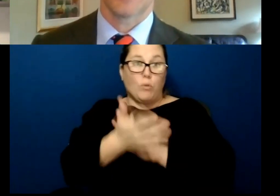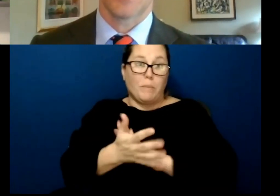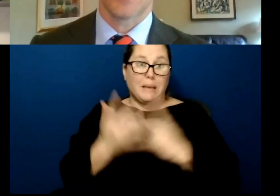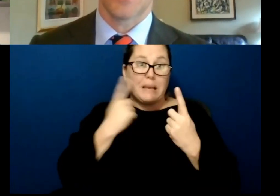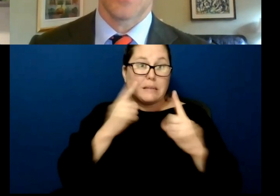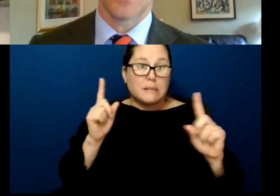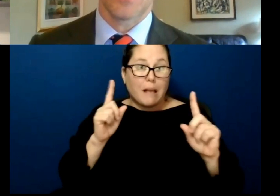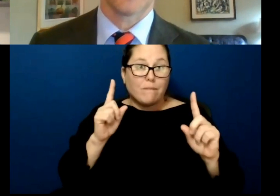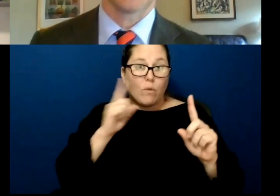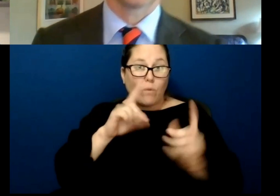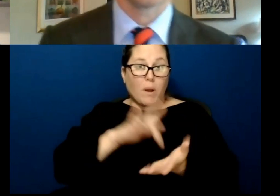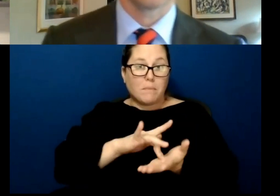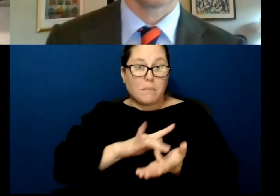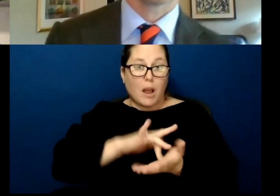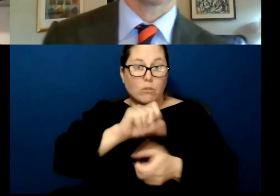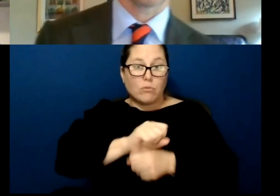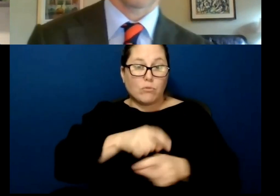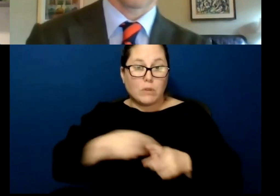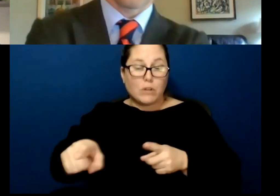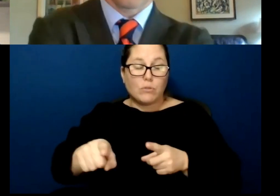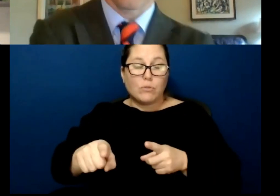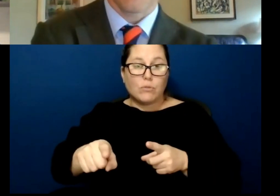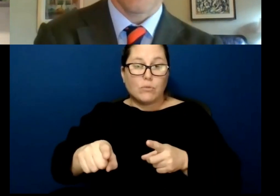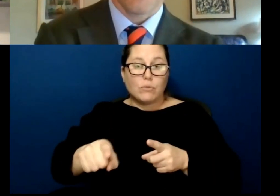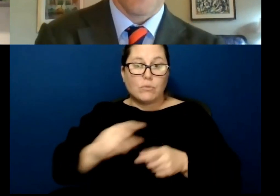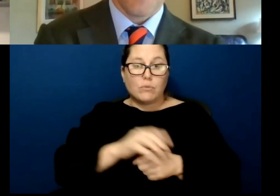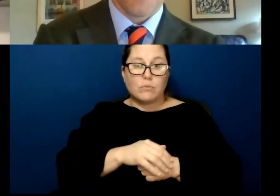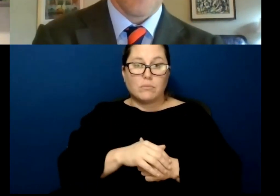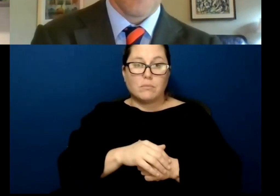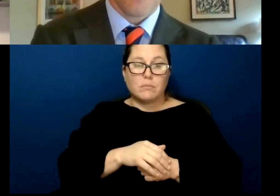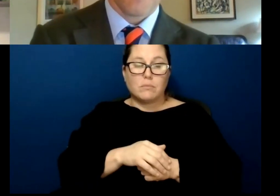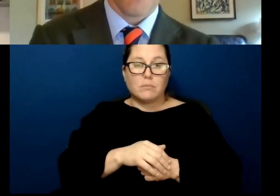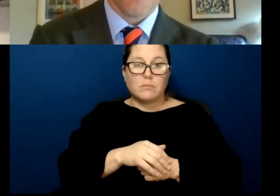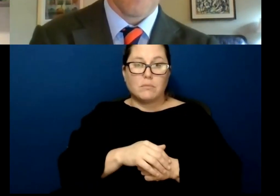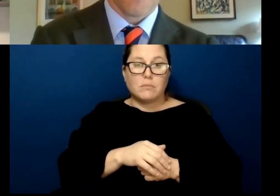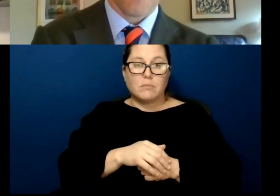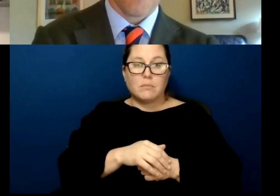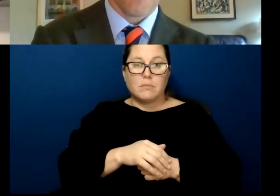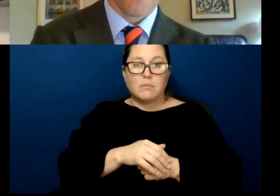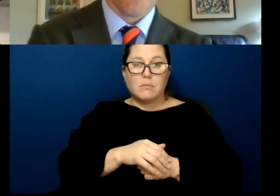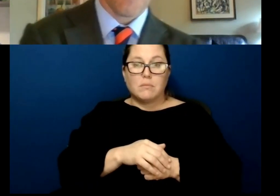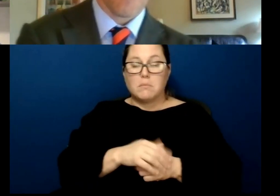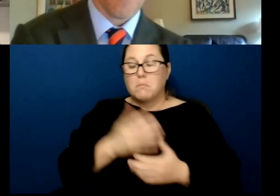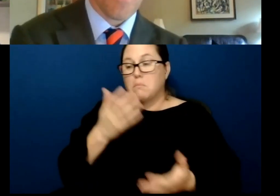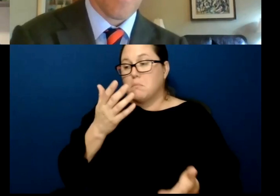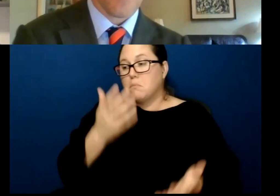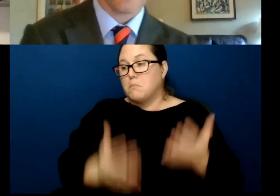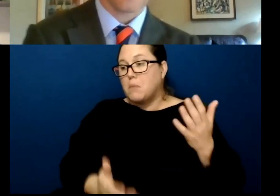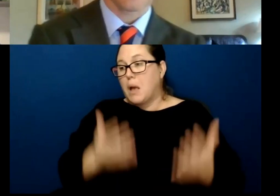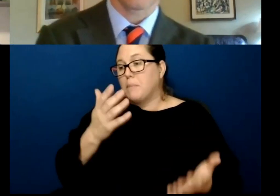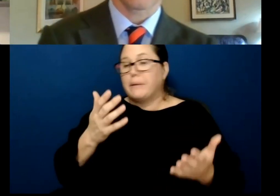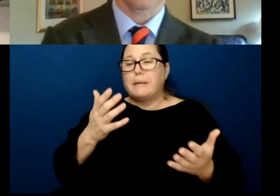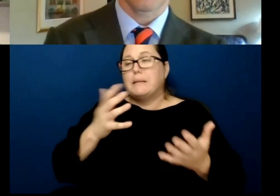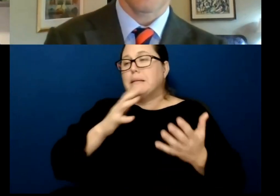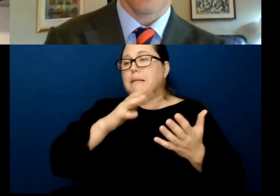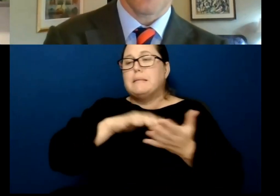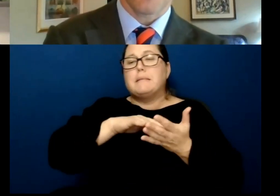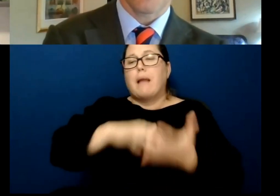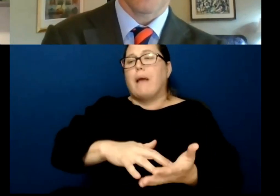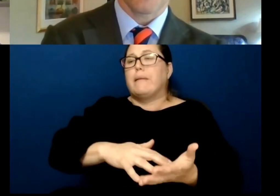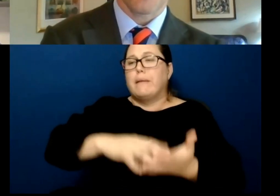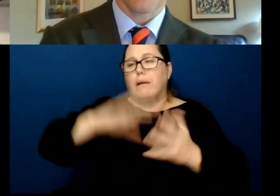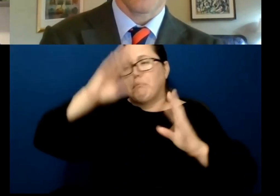medical career. Again, even if it's, approaching studying, ancient, Egypt,